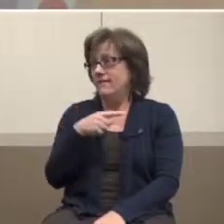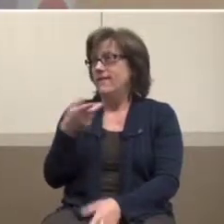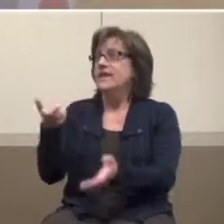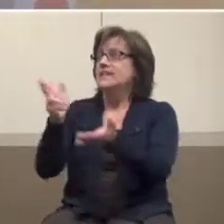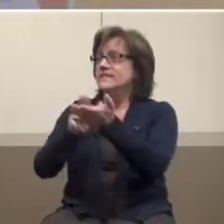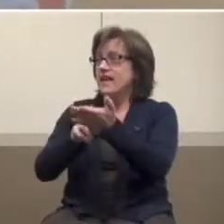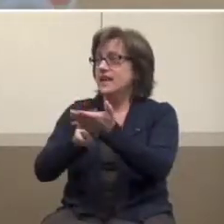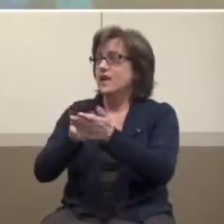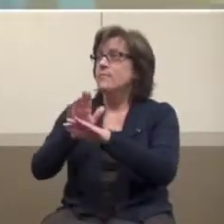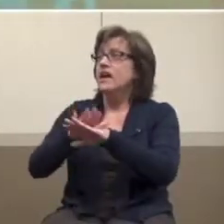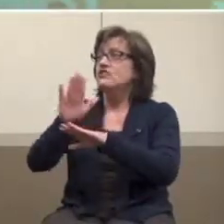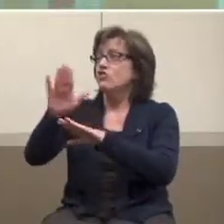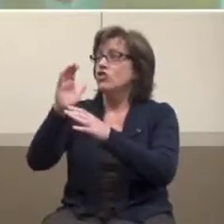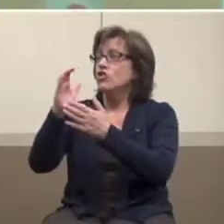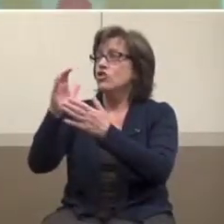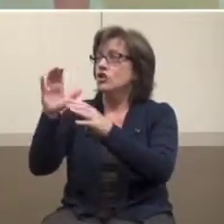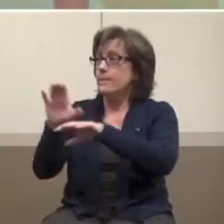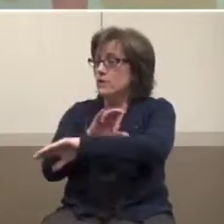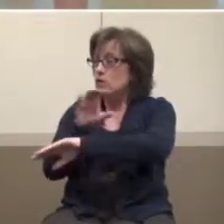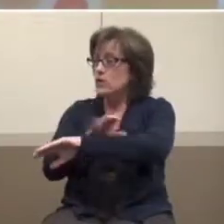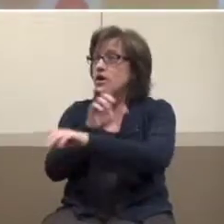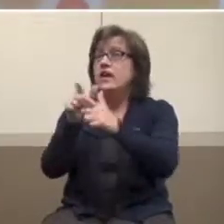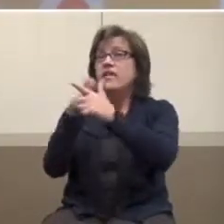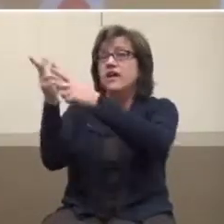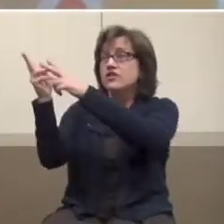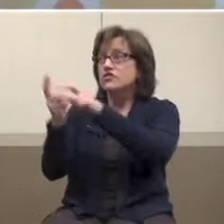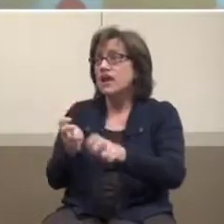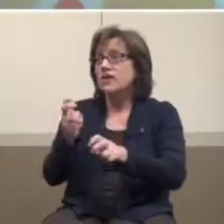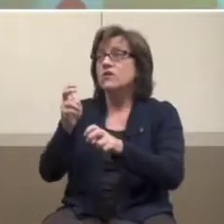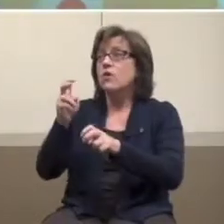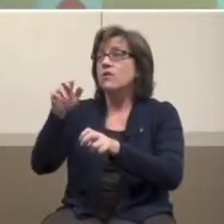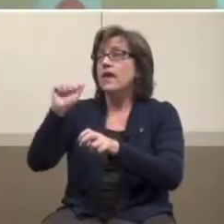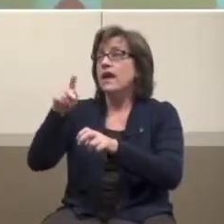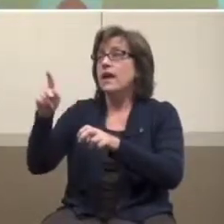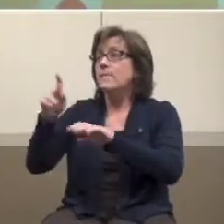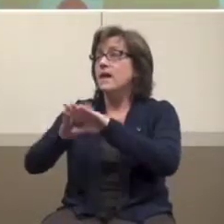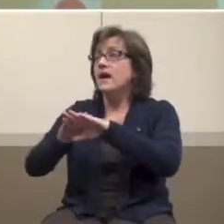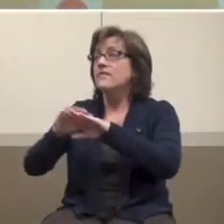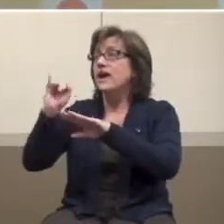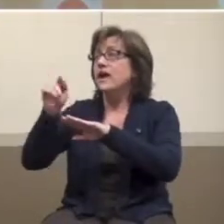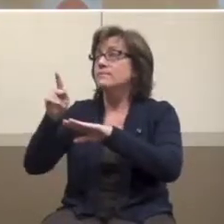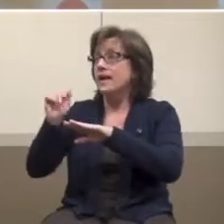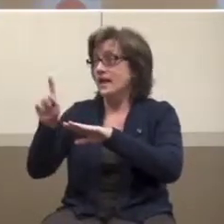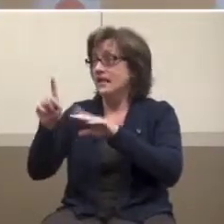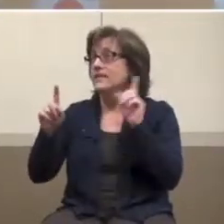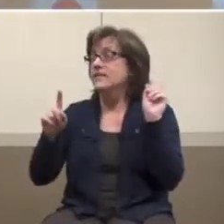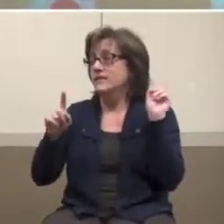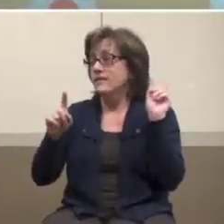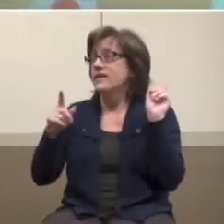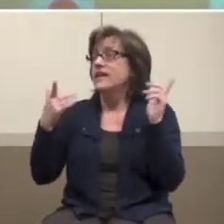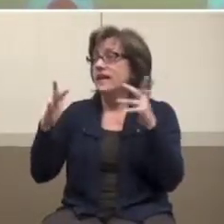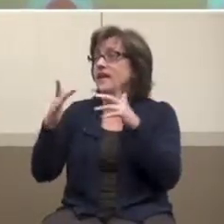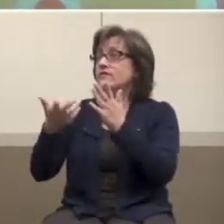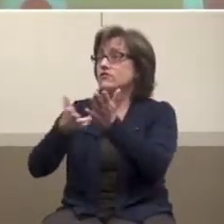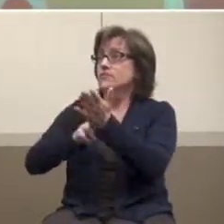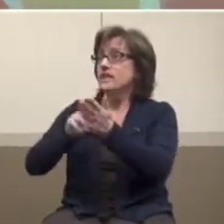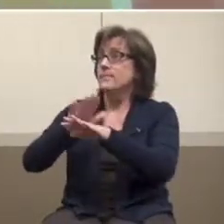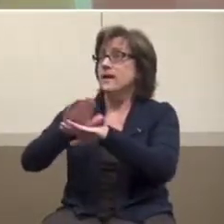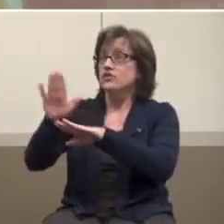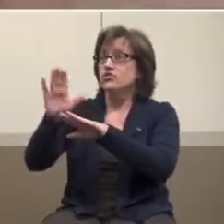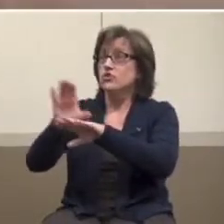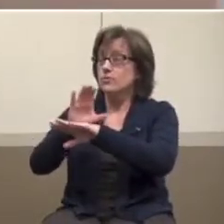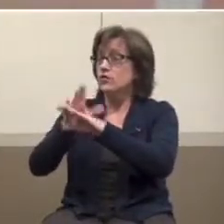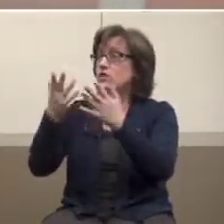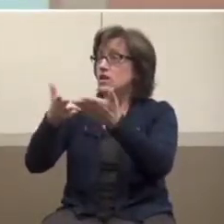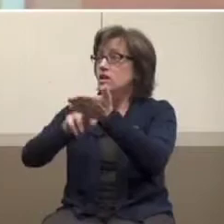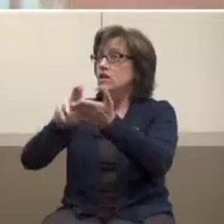computer, and then you download the app on the iPad. And once you sign up on your computer and you're logged in, it'll